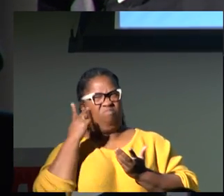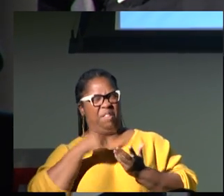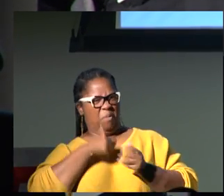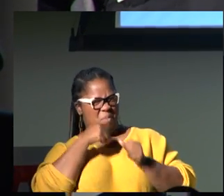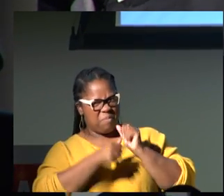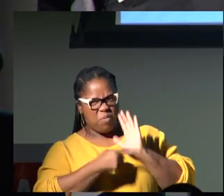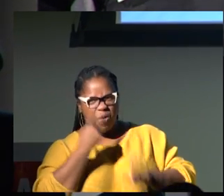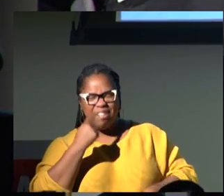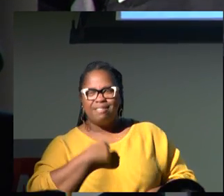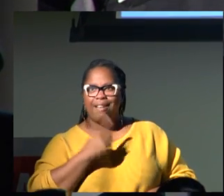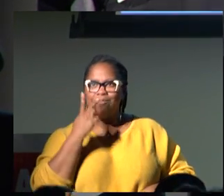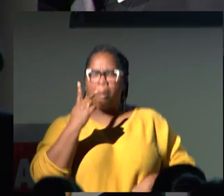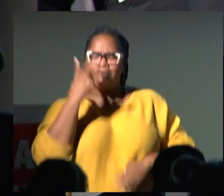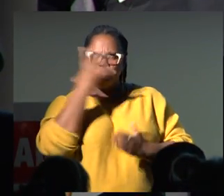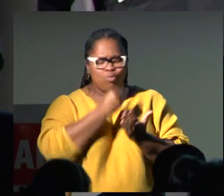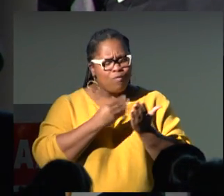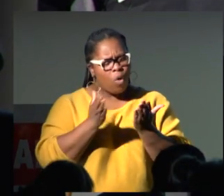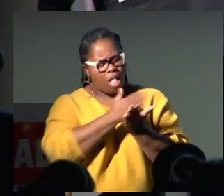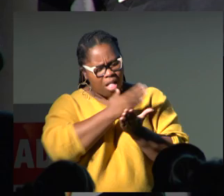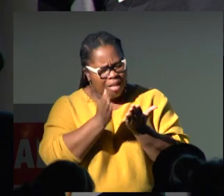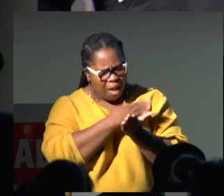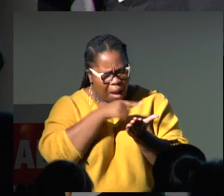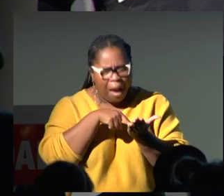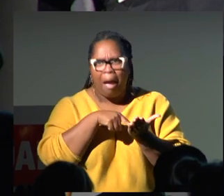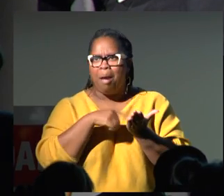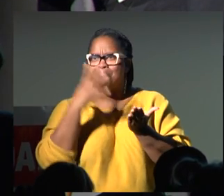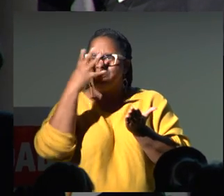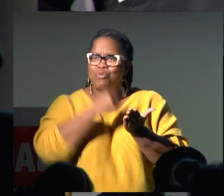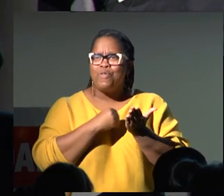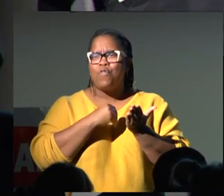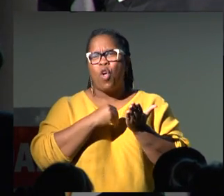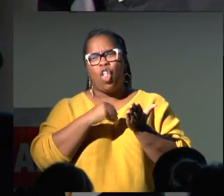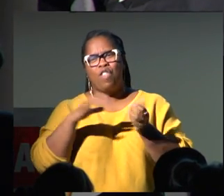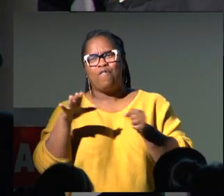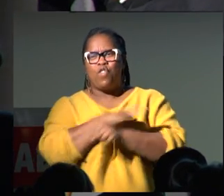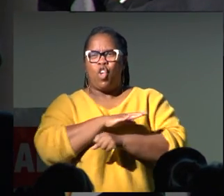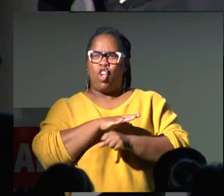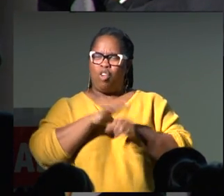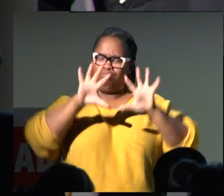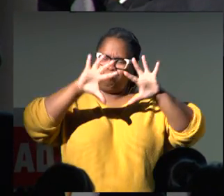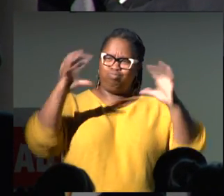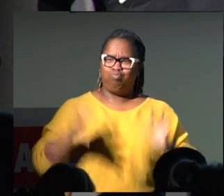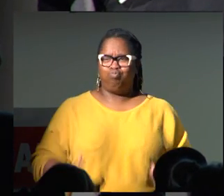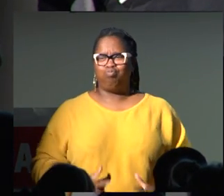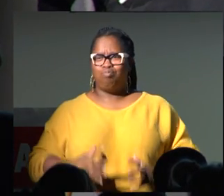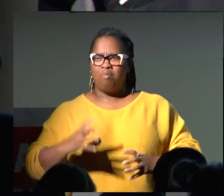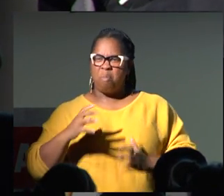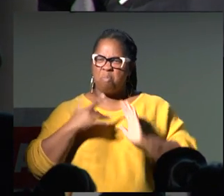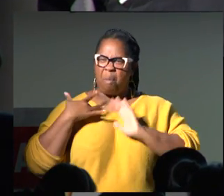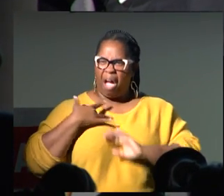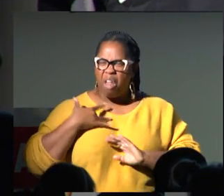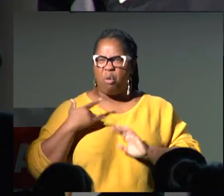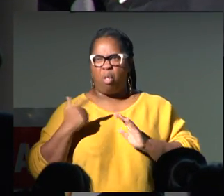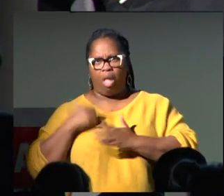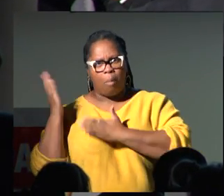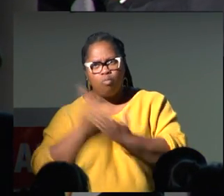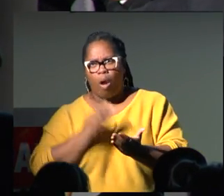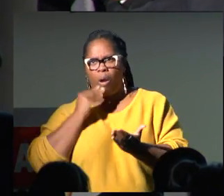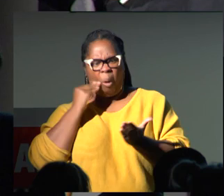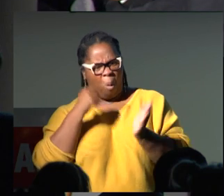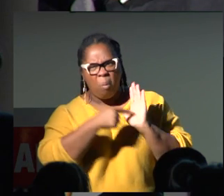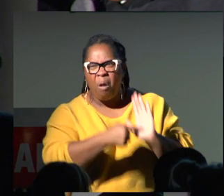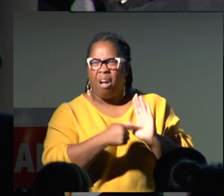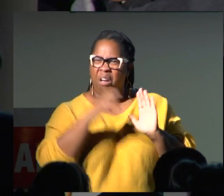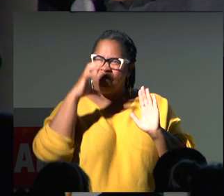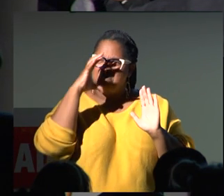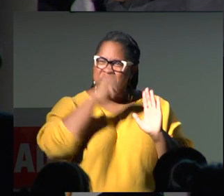found this really beautiful image of this full-size model, and I just thought she was amazing, and I brought it home to you, and I said, look,